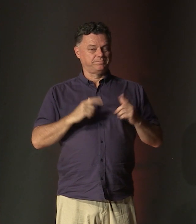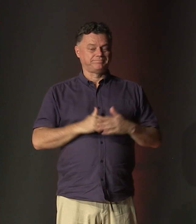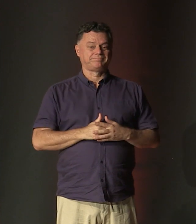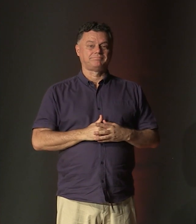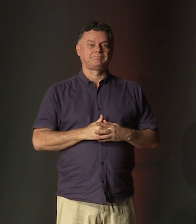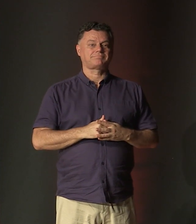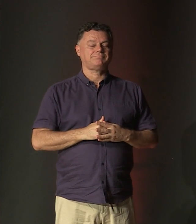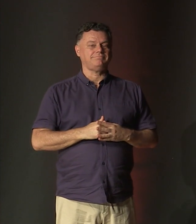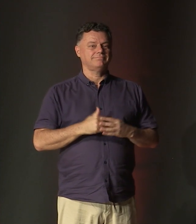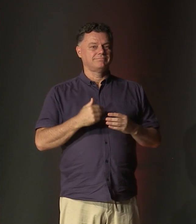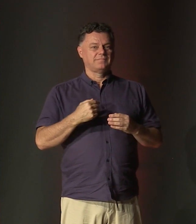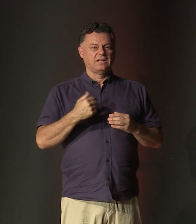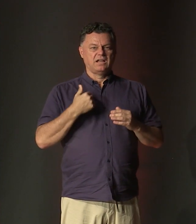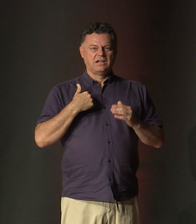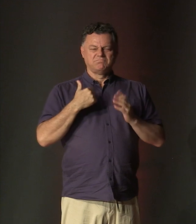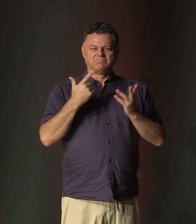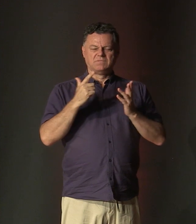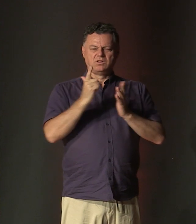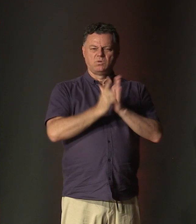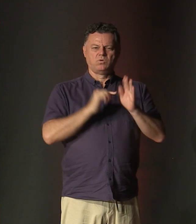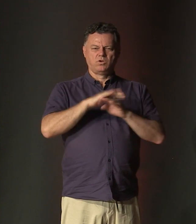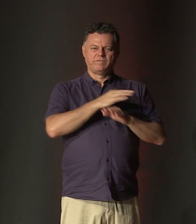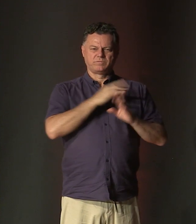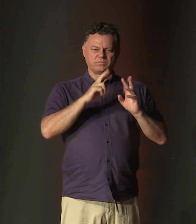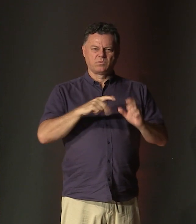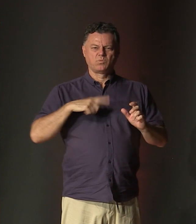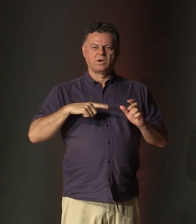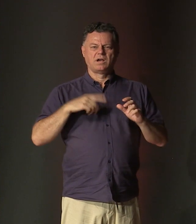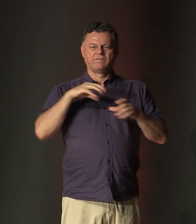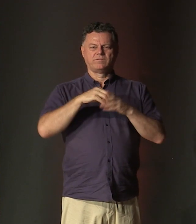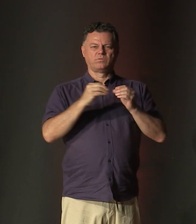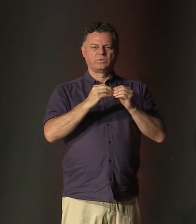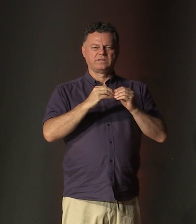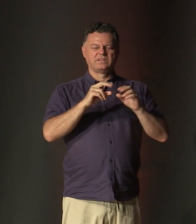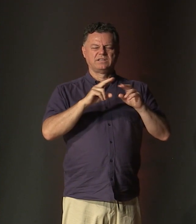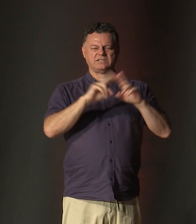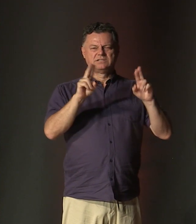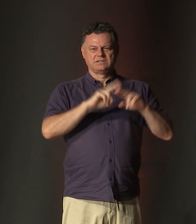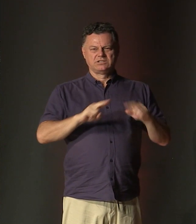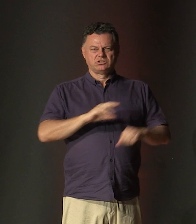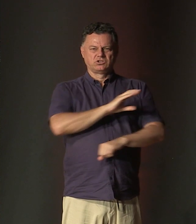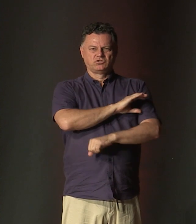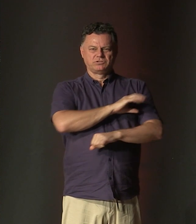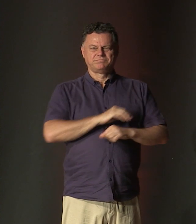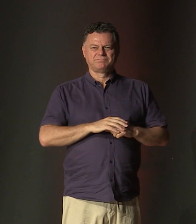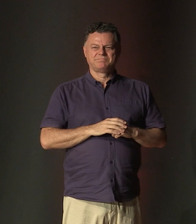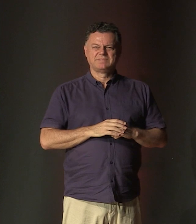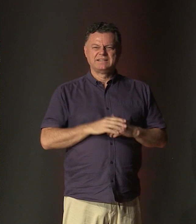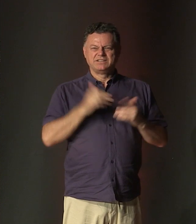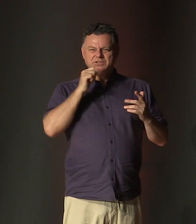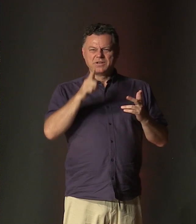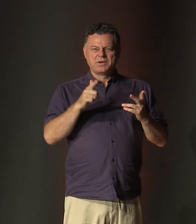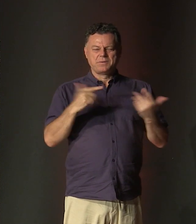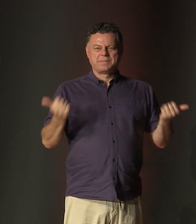My interest in privacy law came about from my research into national security. You have these shadowy,